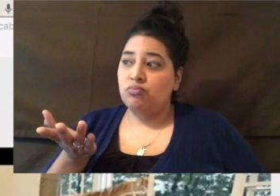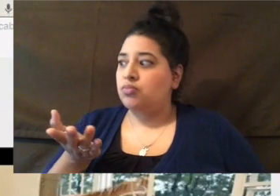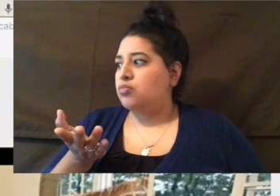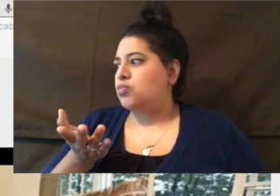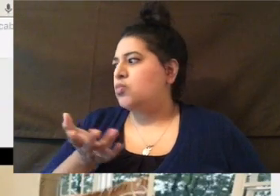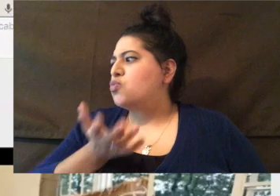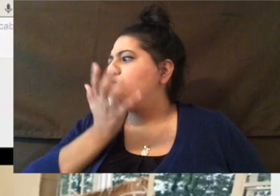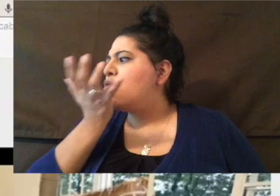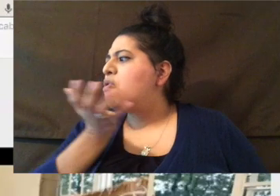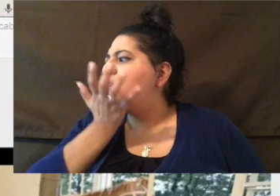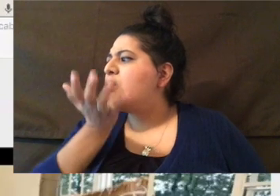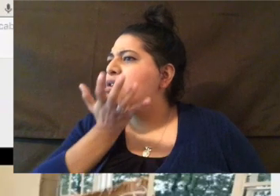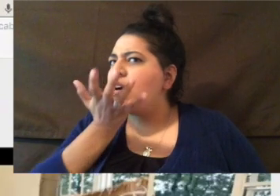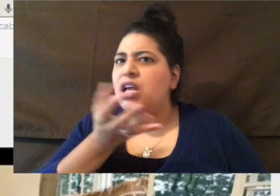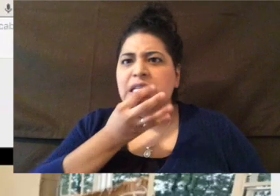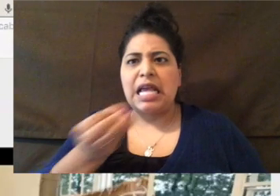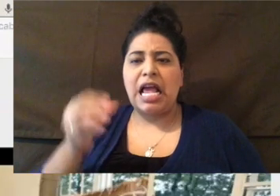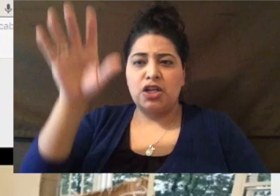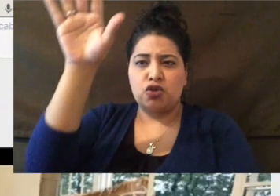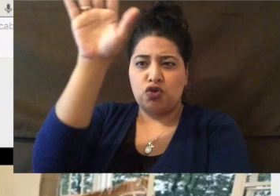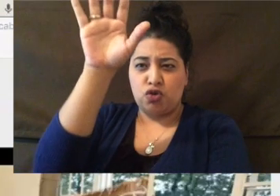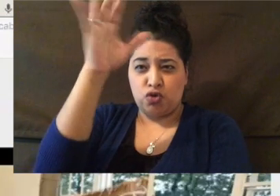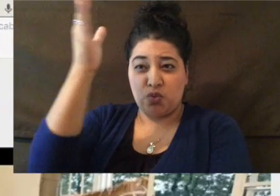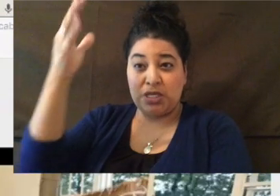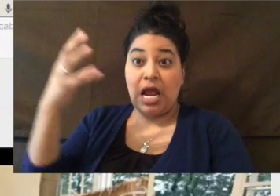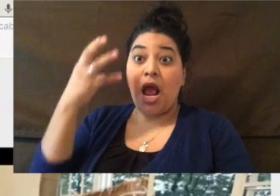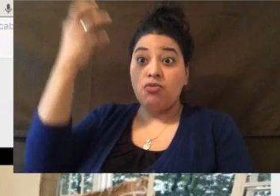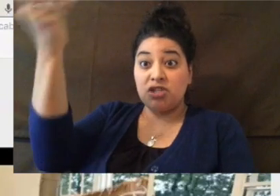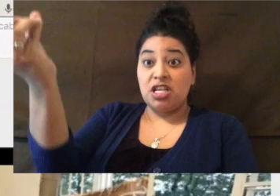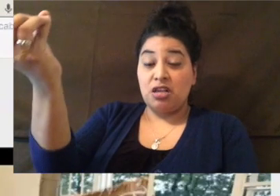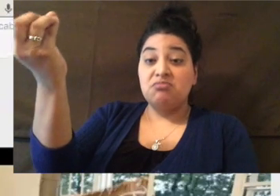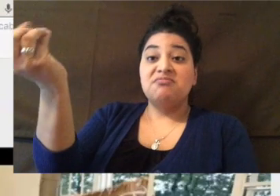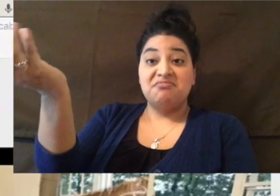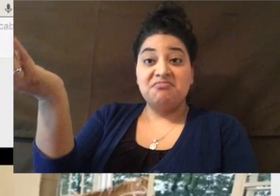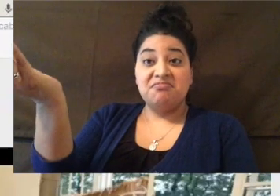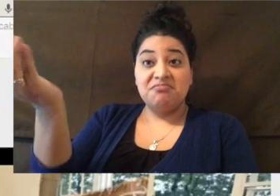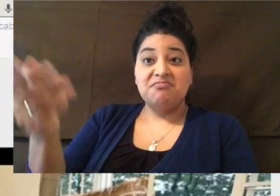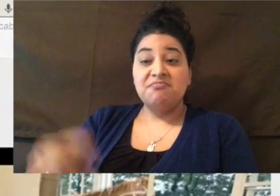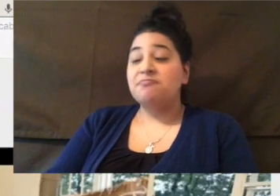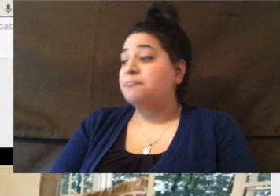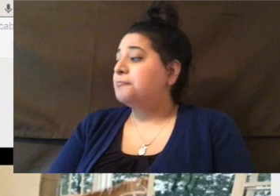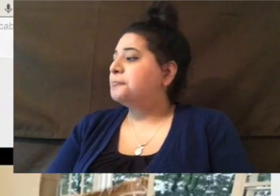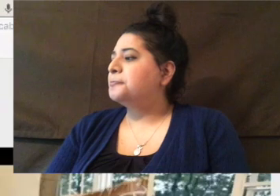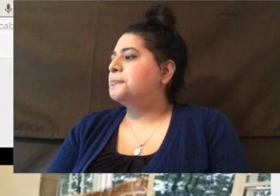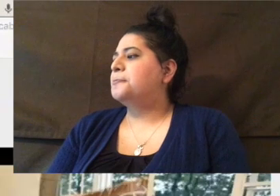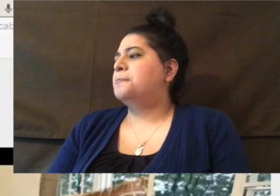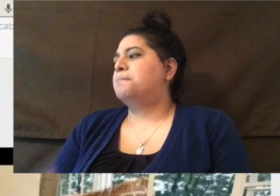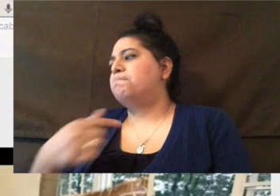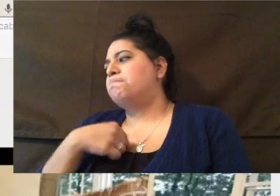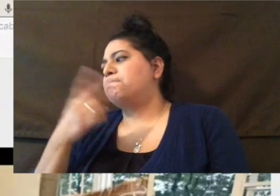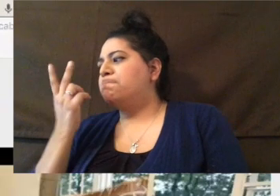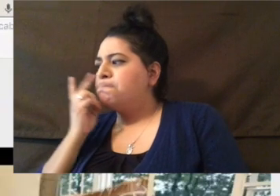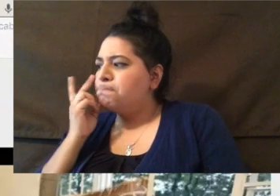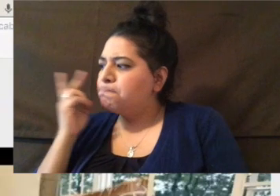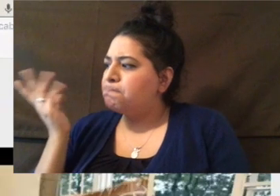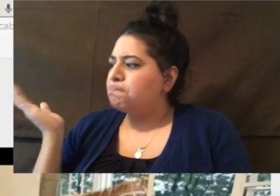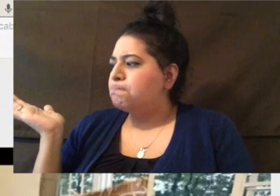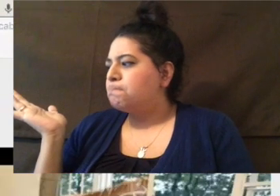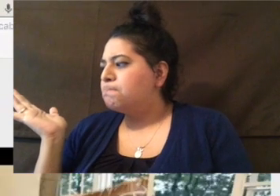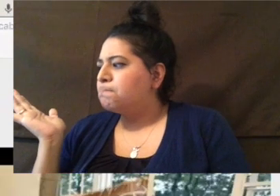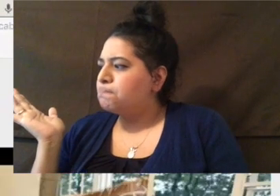grass and trees outside. I see